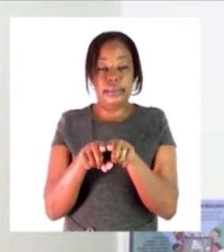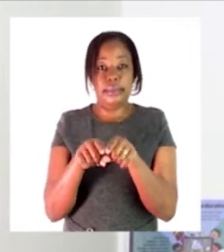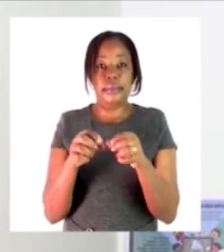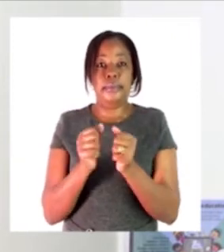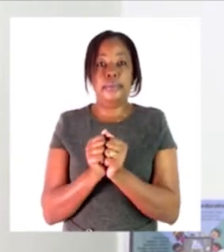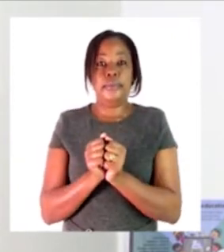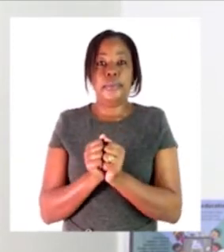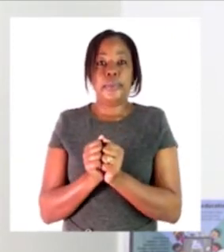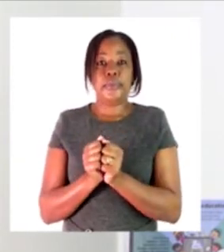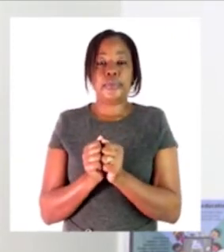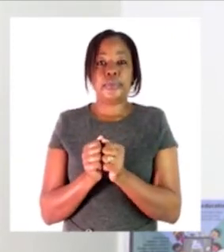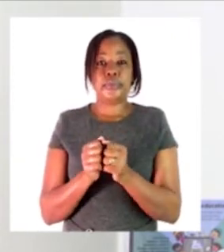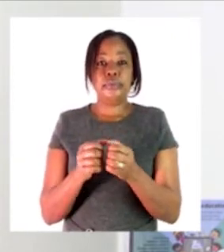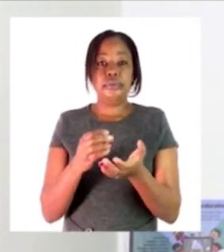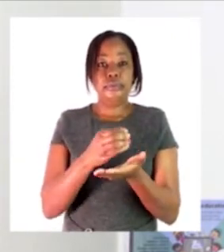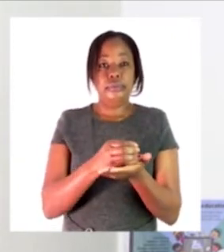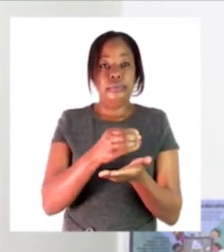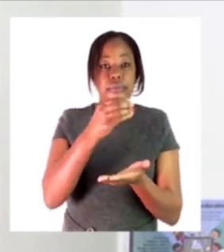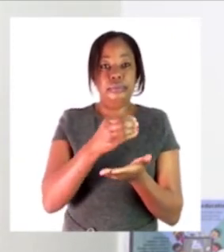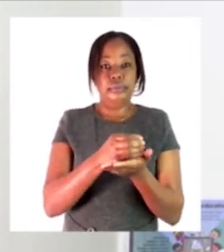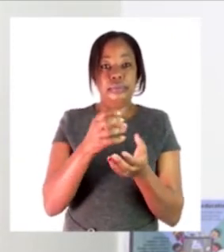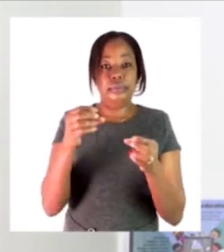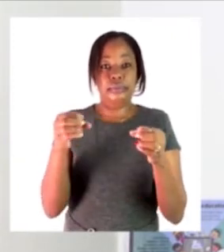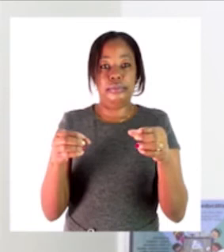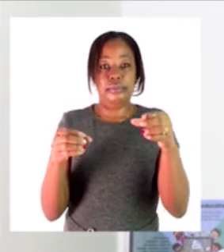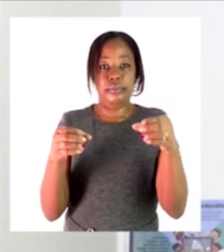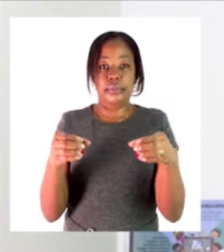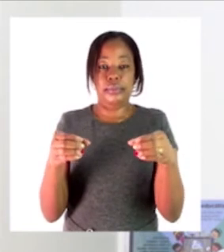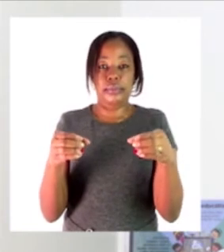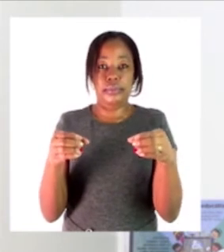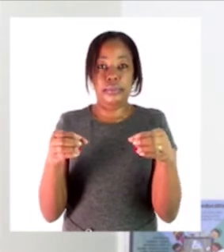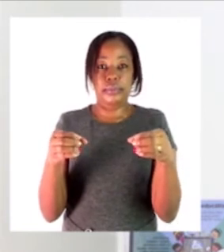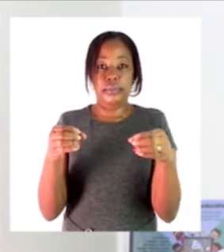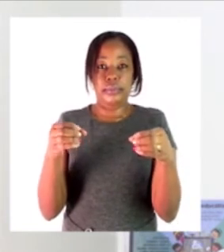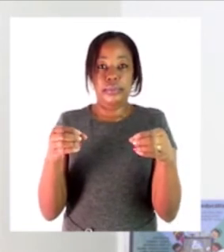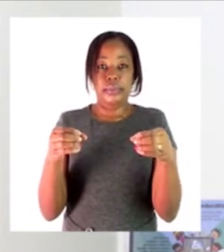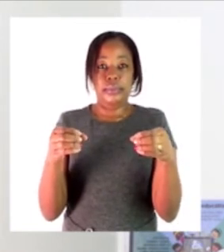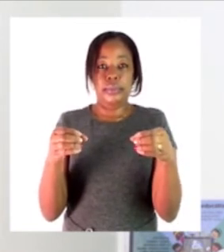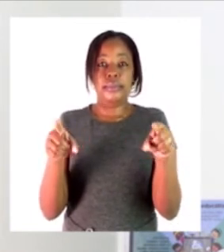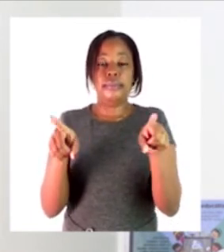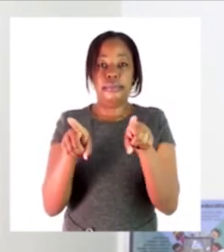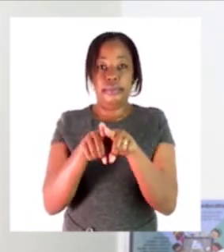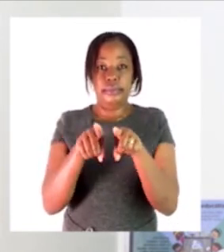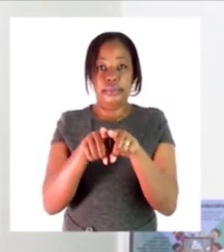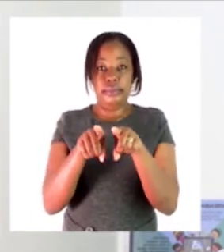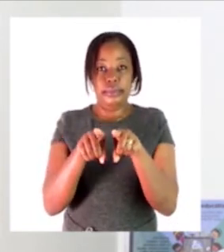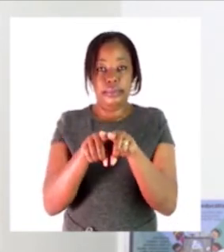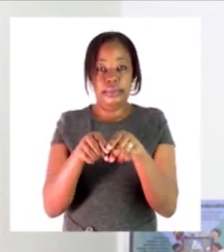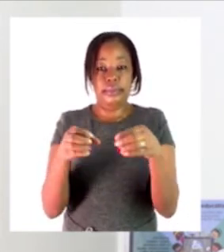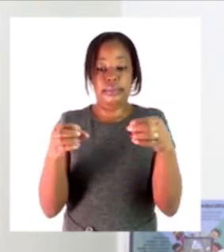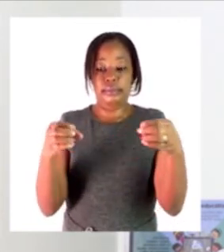If I use this hanger, do you see the cups? They are all straight. Meaning